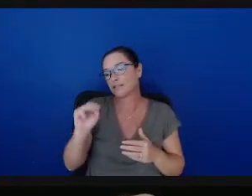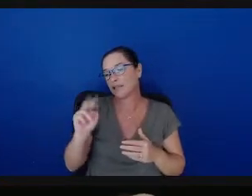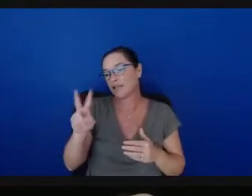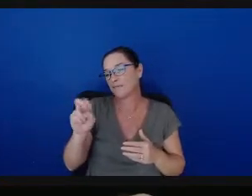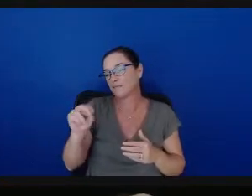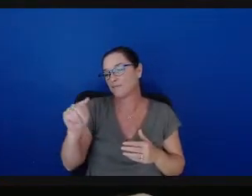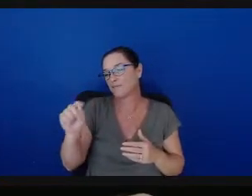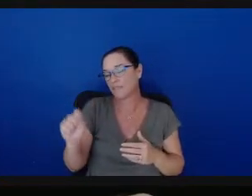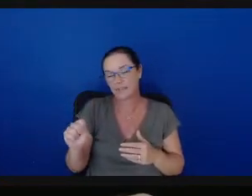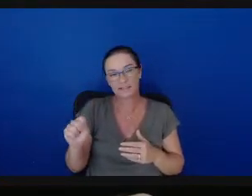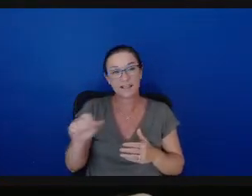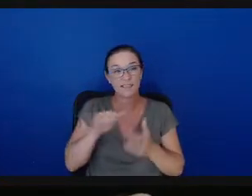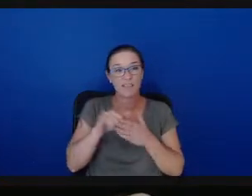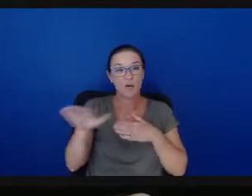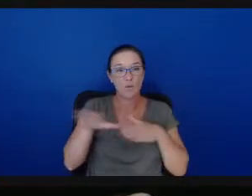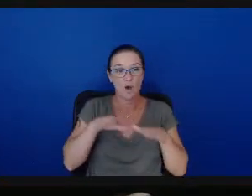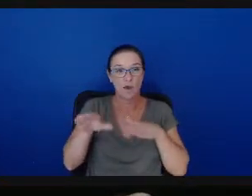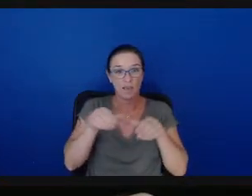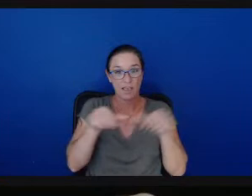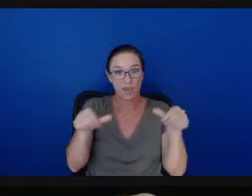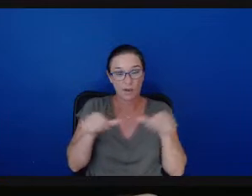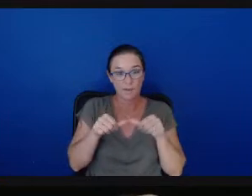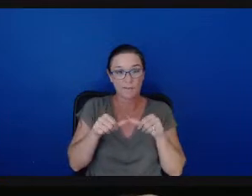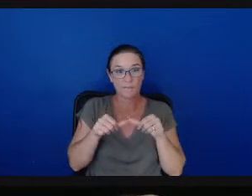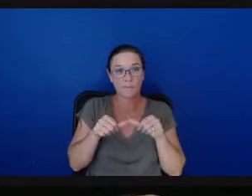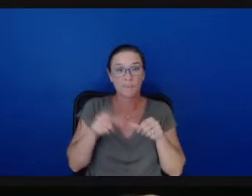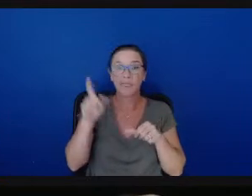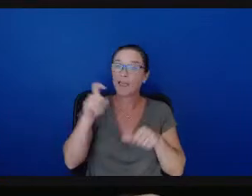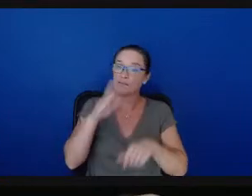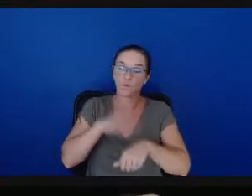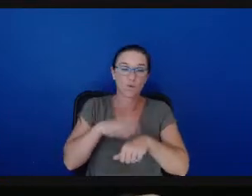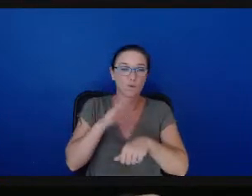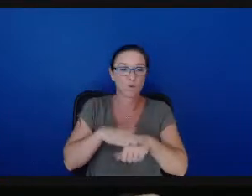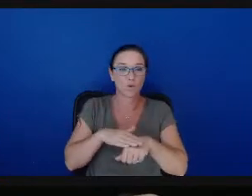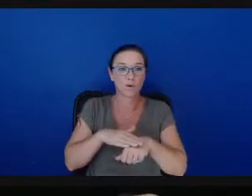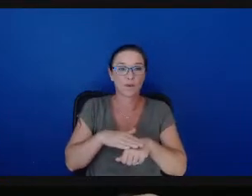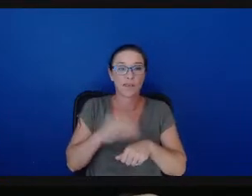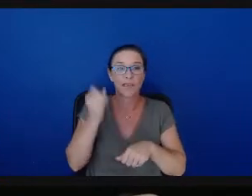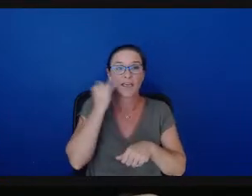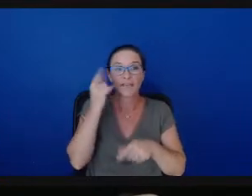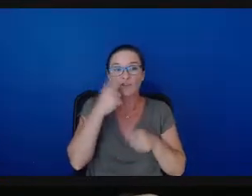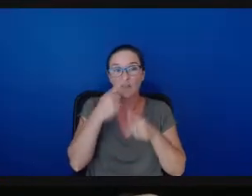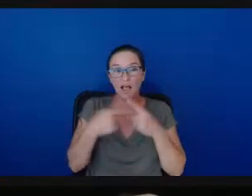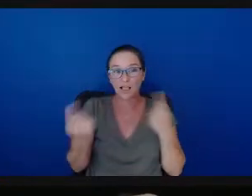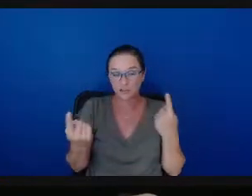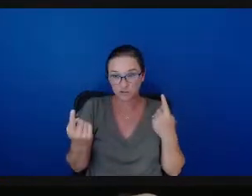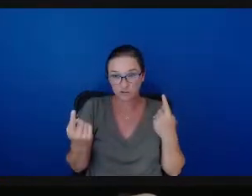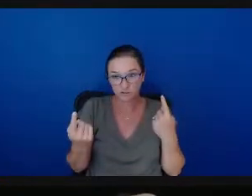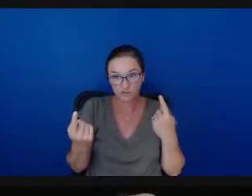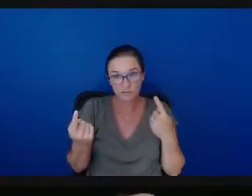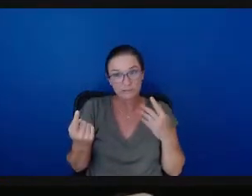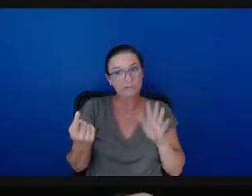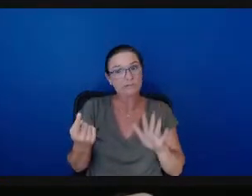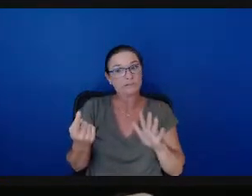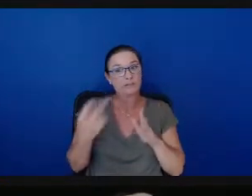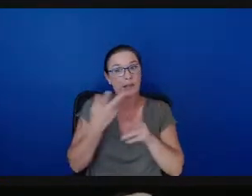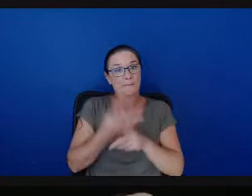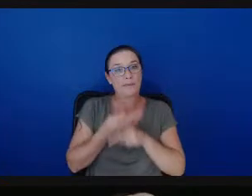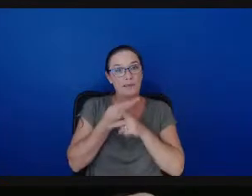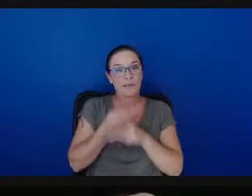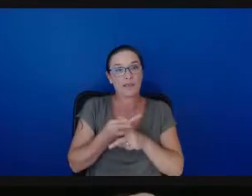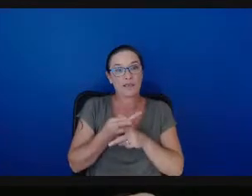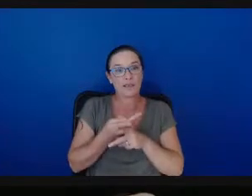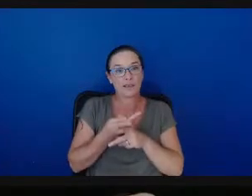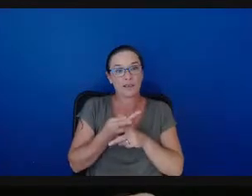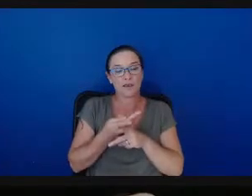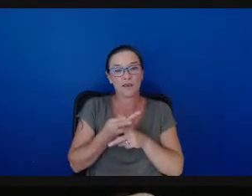bluffs, that walkway. I gotta warn you, you got allergies to wasps, just be careful, because that place is just wasp city walking